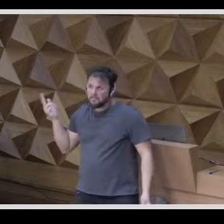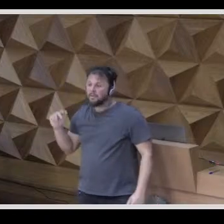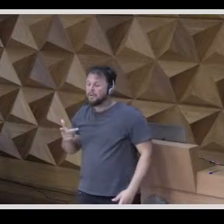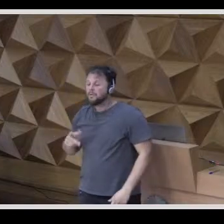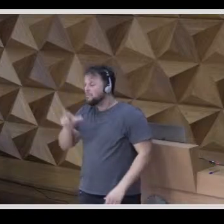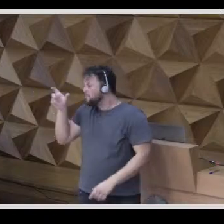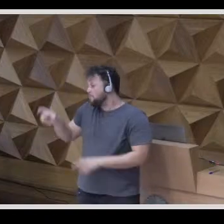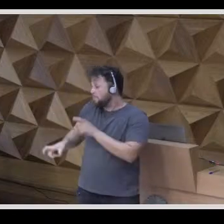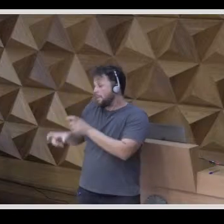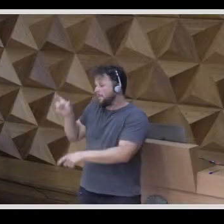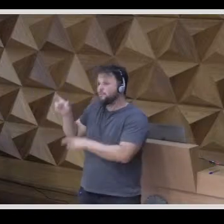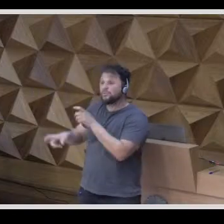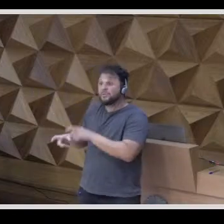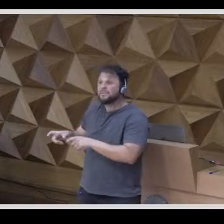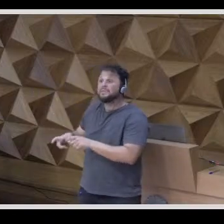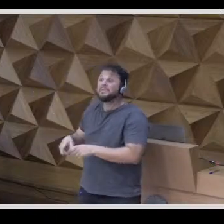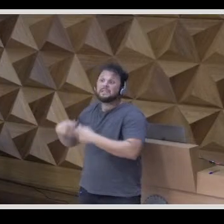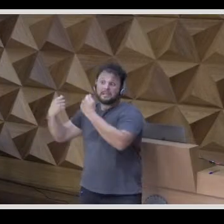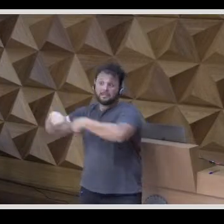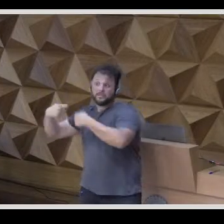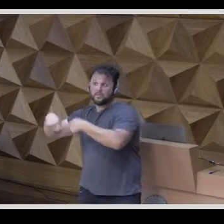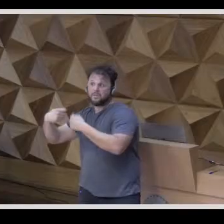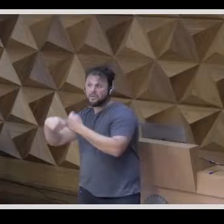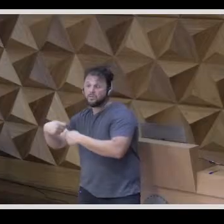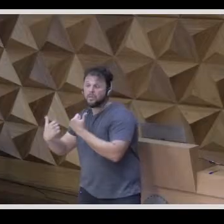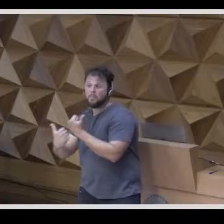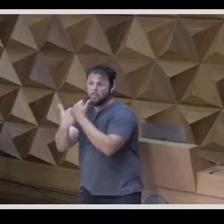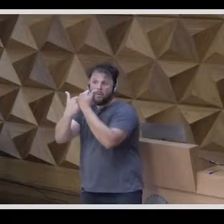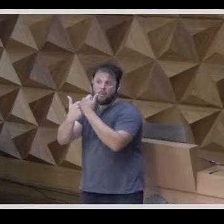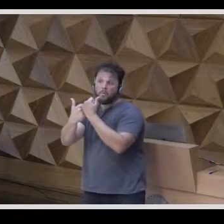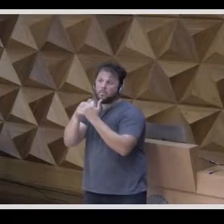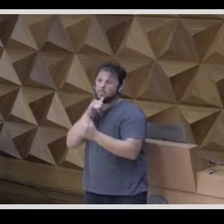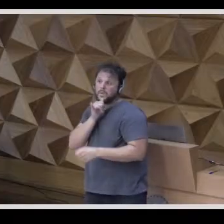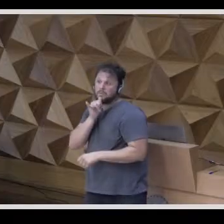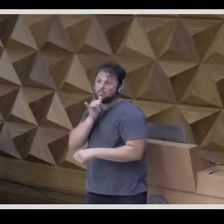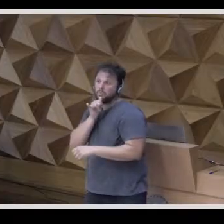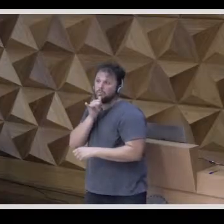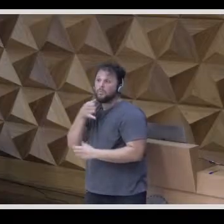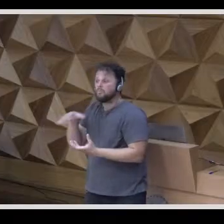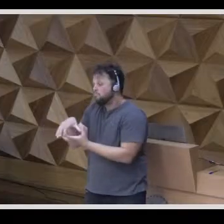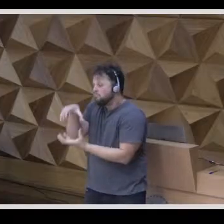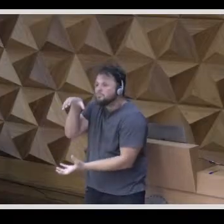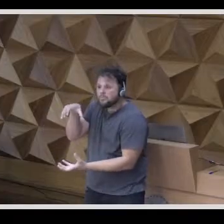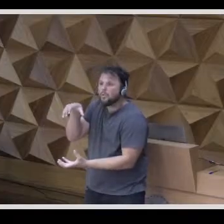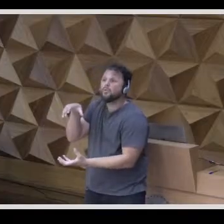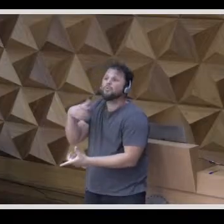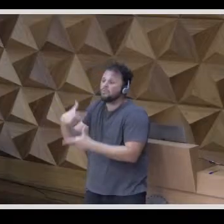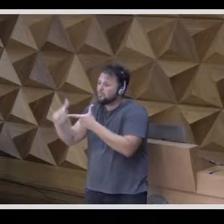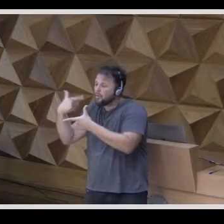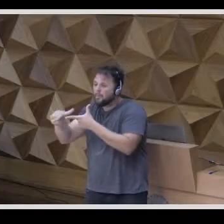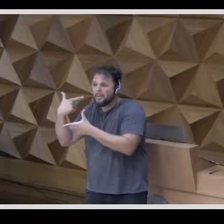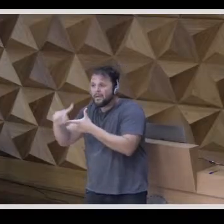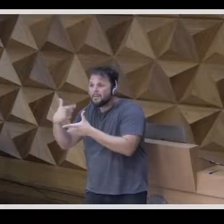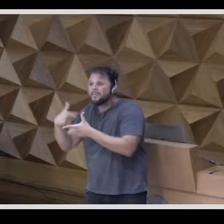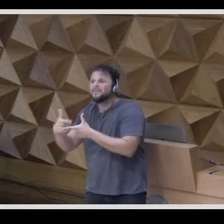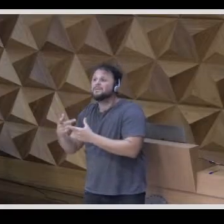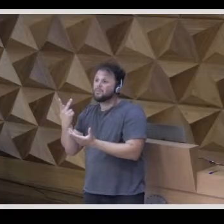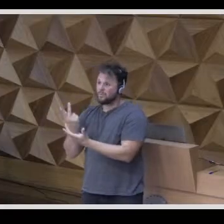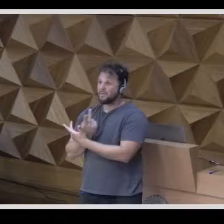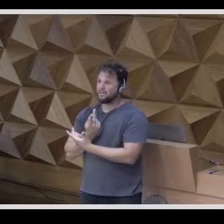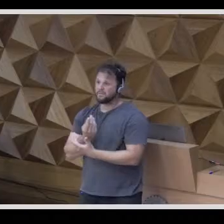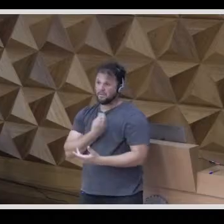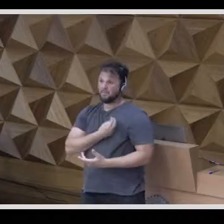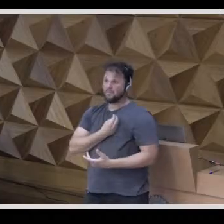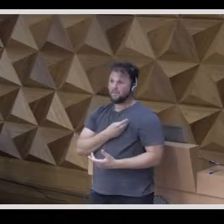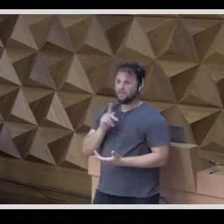factors associated with it. So the first one, again, is this notion of long-term impacts. So now you're living not